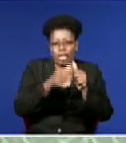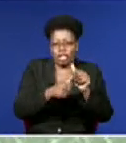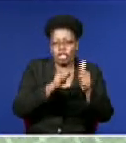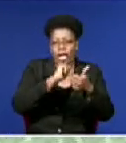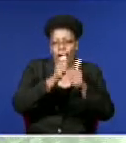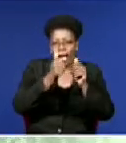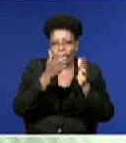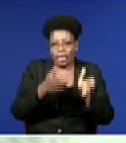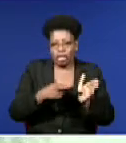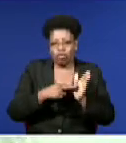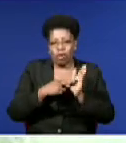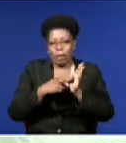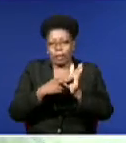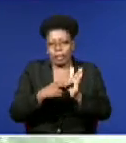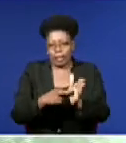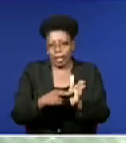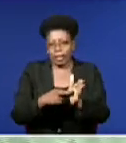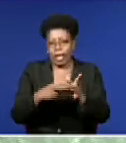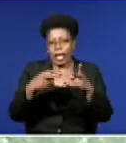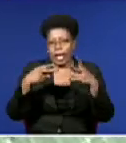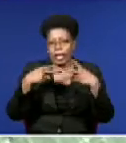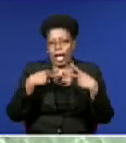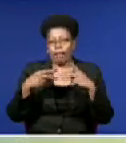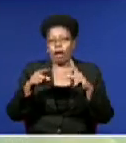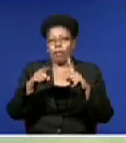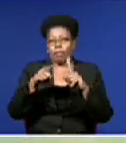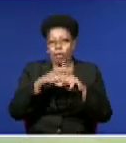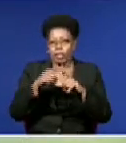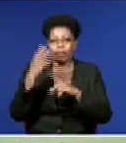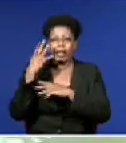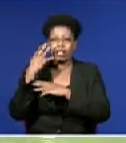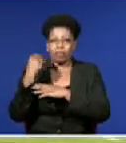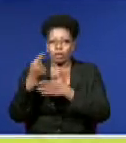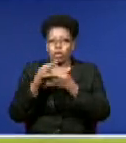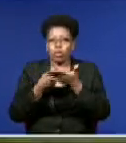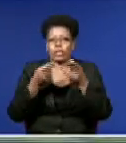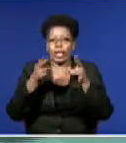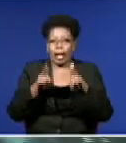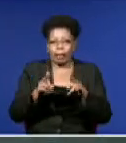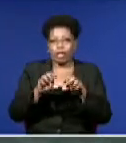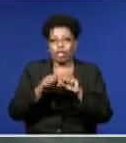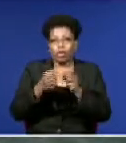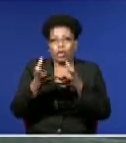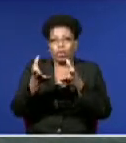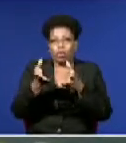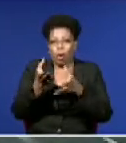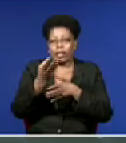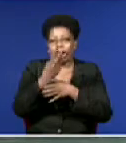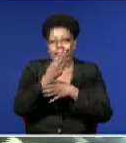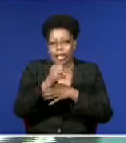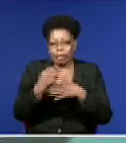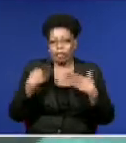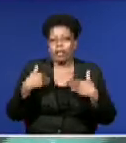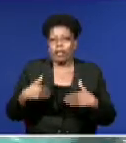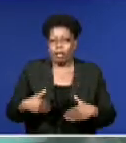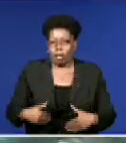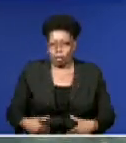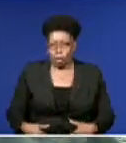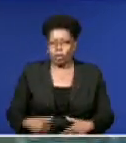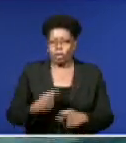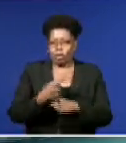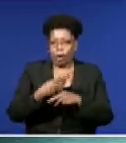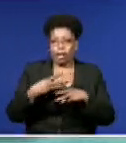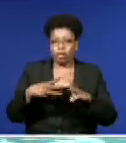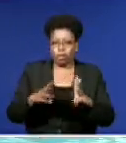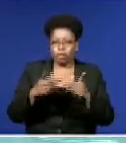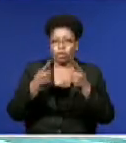athlete represents and is, and has a very positive experience about what's going on. So we want them also to be clothed in a certain way. And so we try